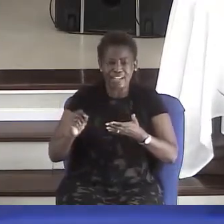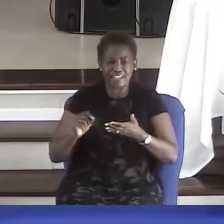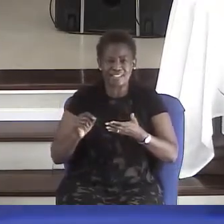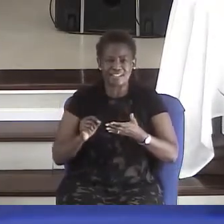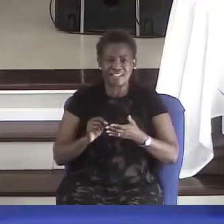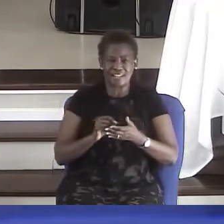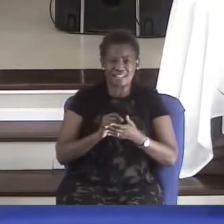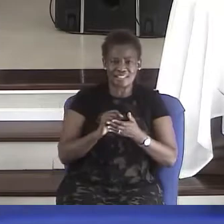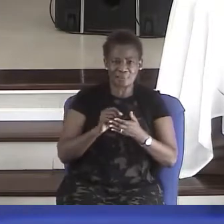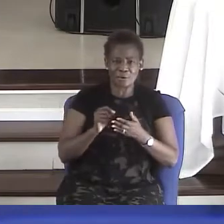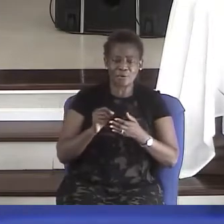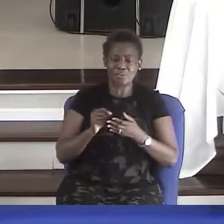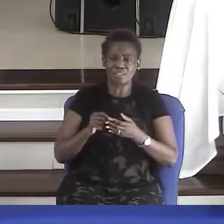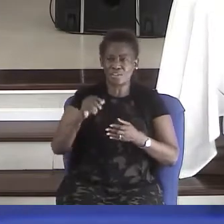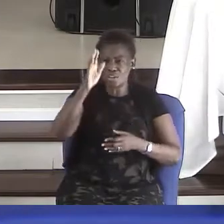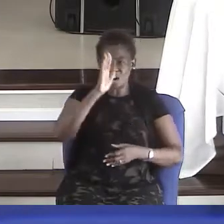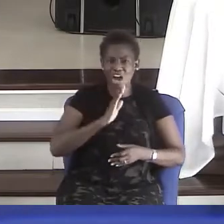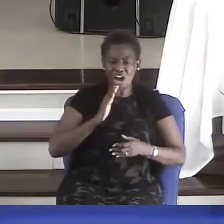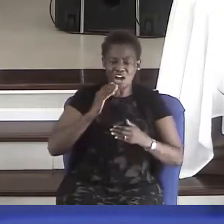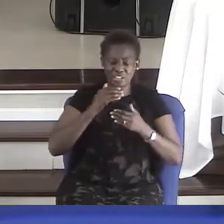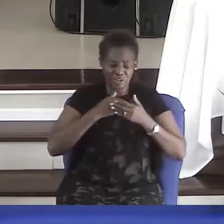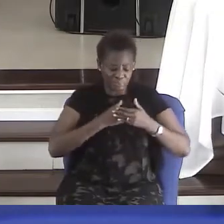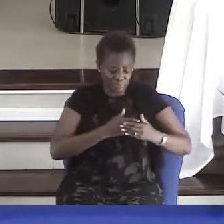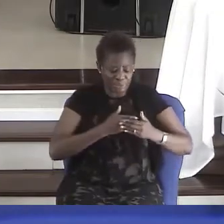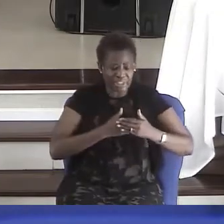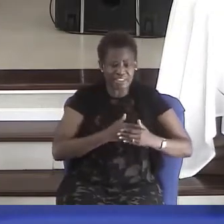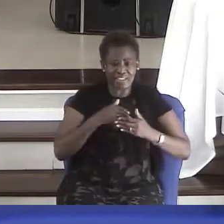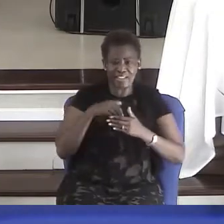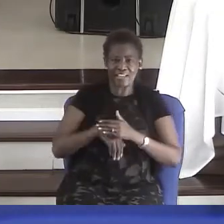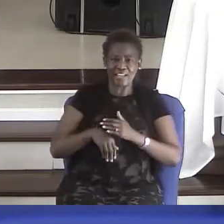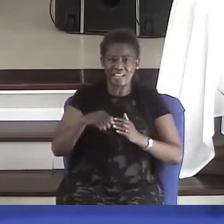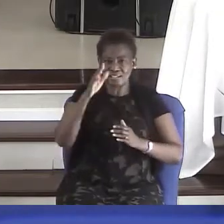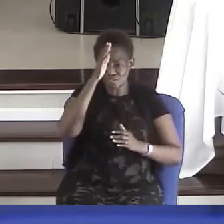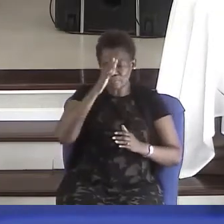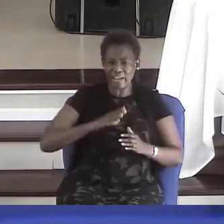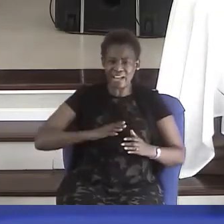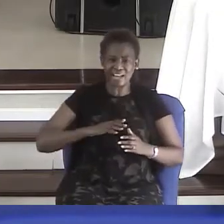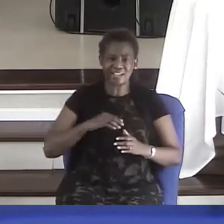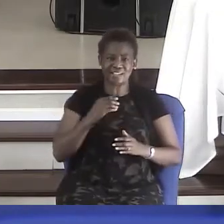man, qualifying them to give utterance of the truth.